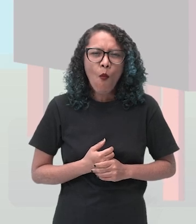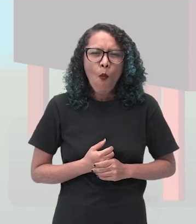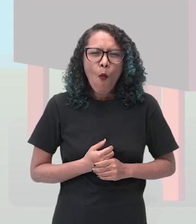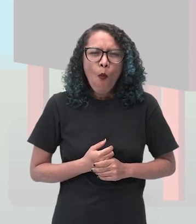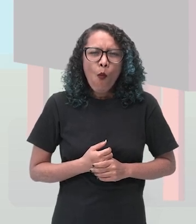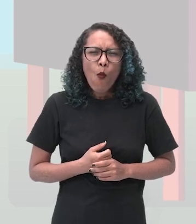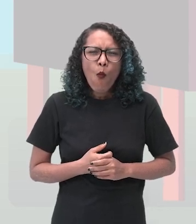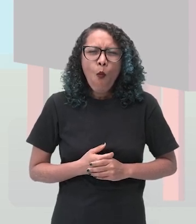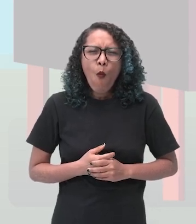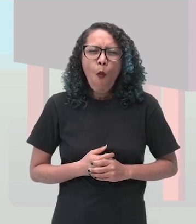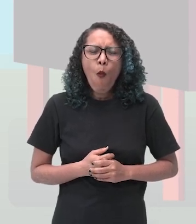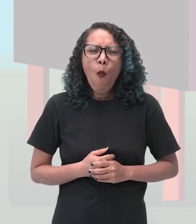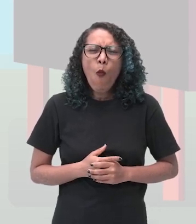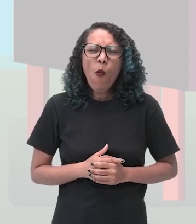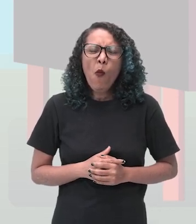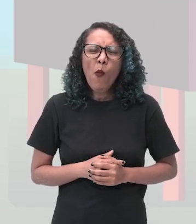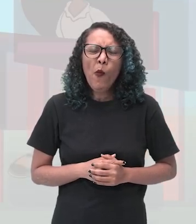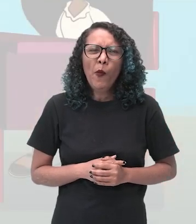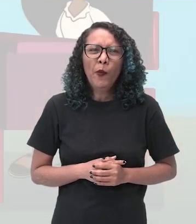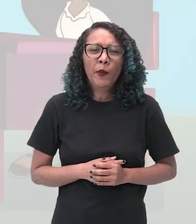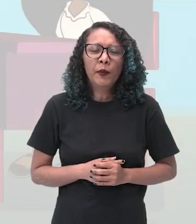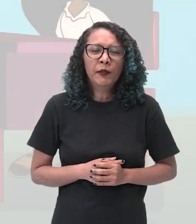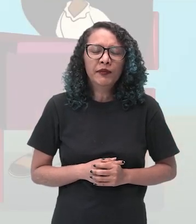and regulate the global climate.